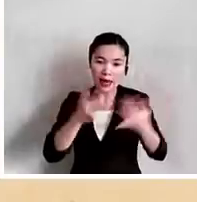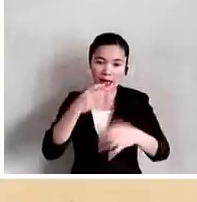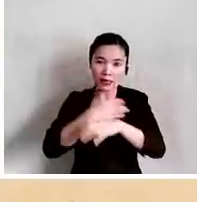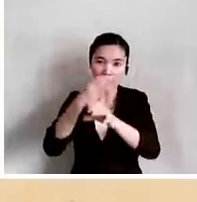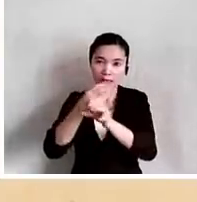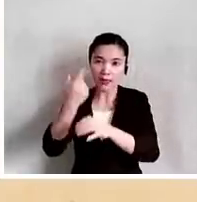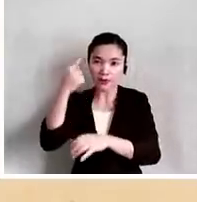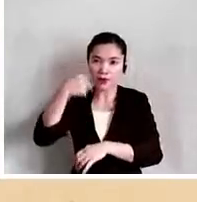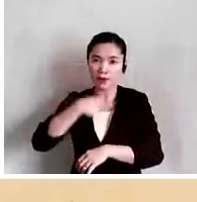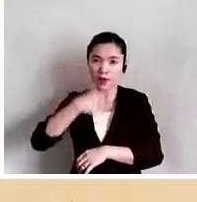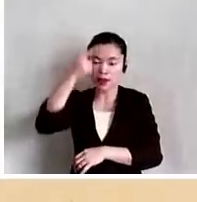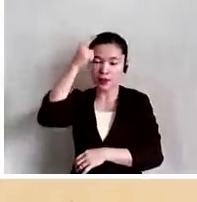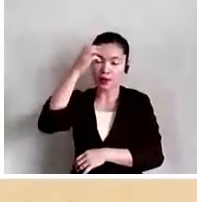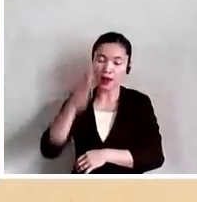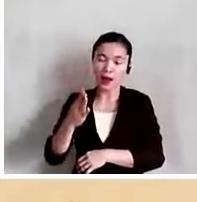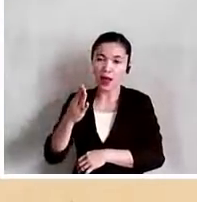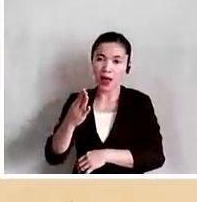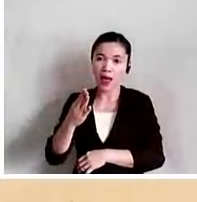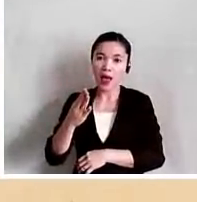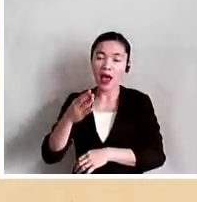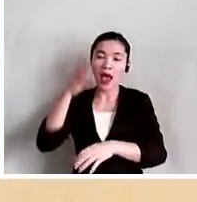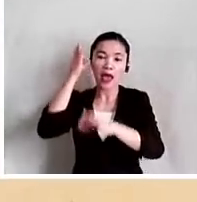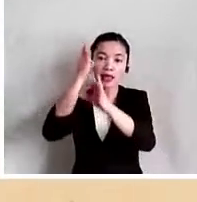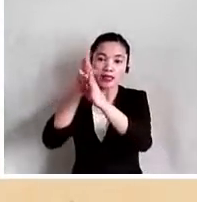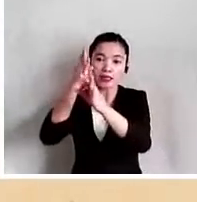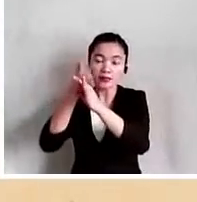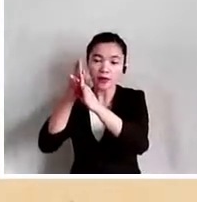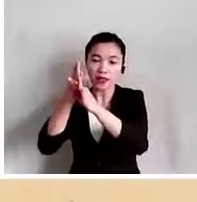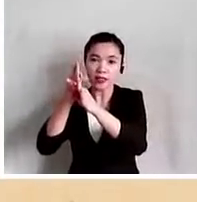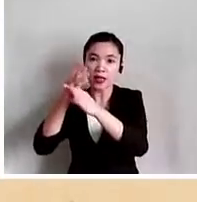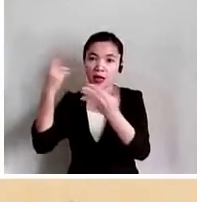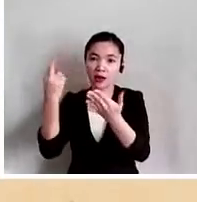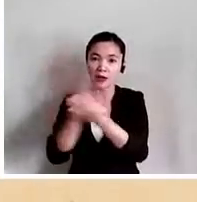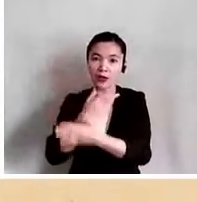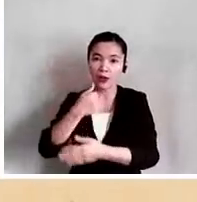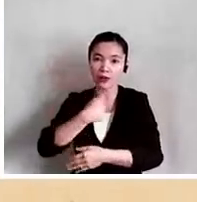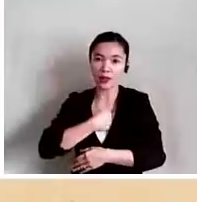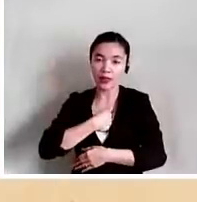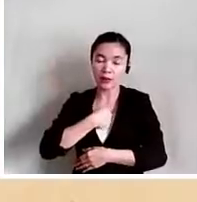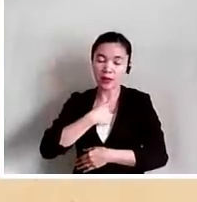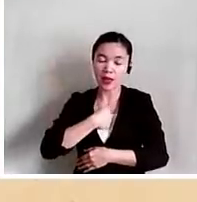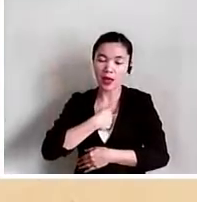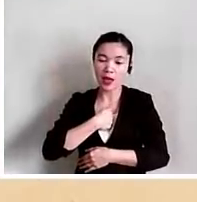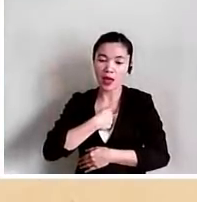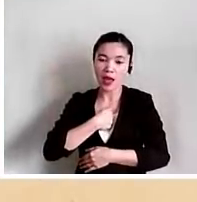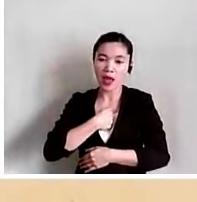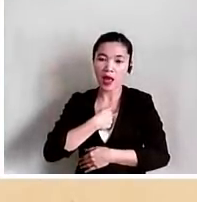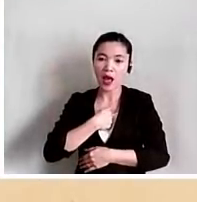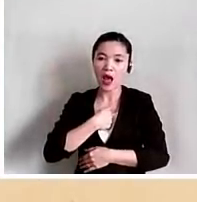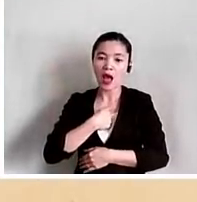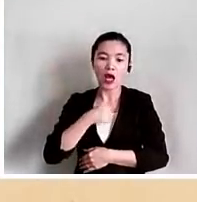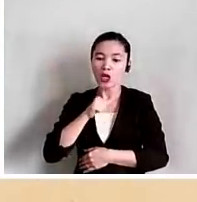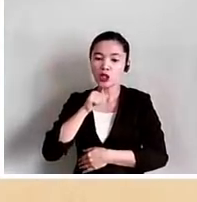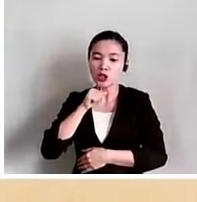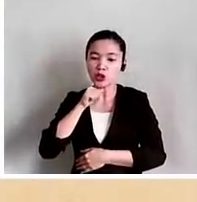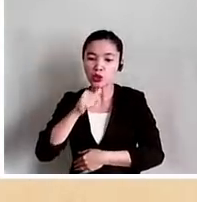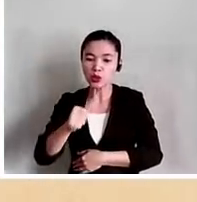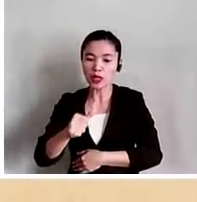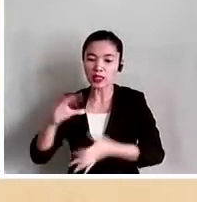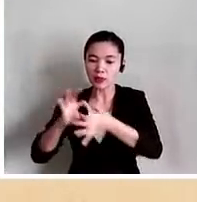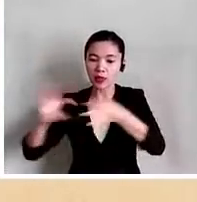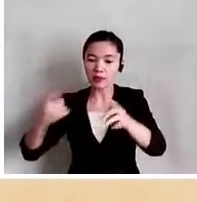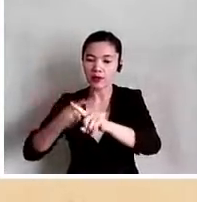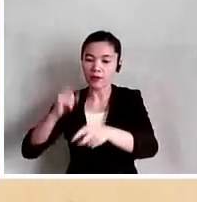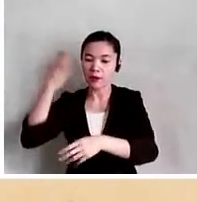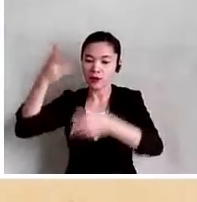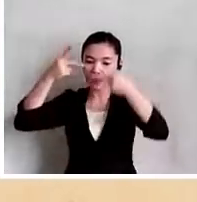God, and a steadfast spirit renew within me. Cast me not out from your presence, and your